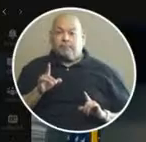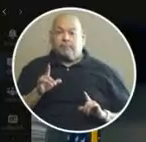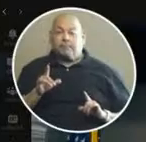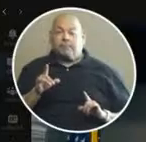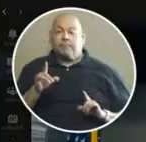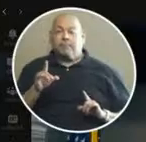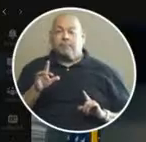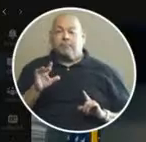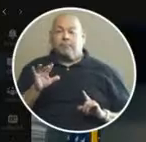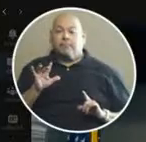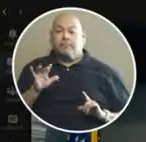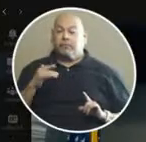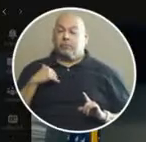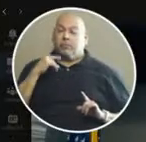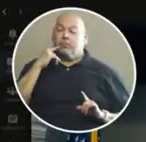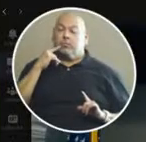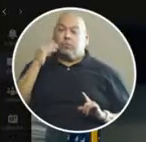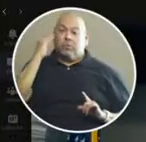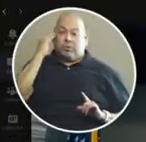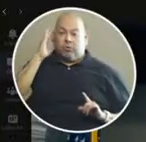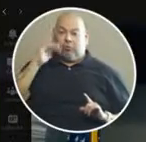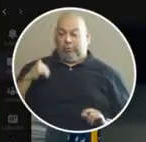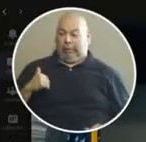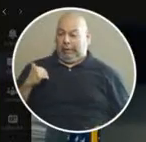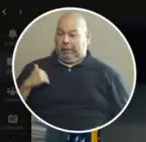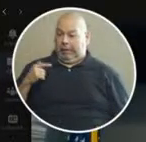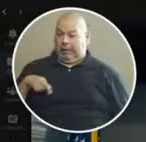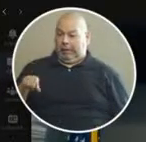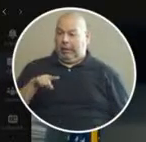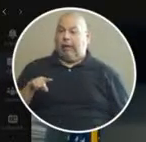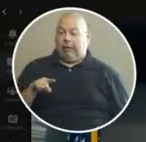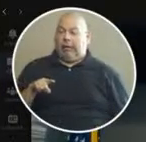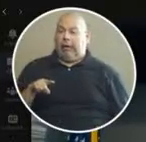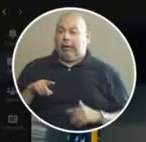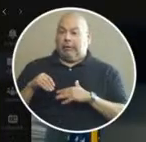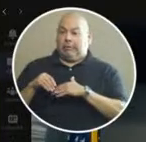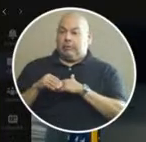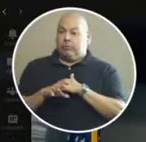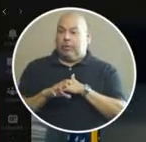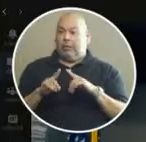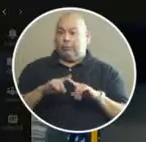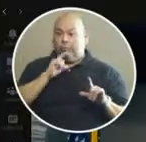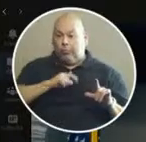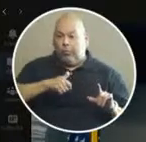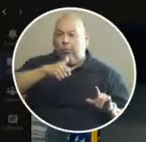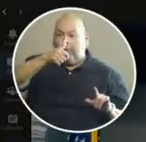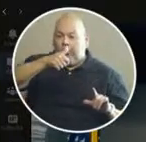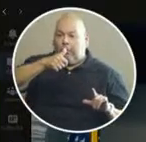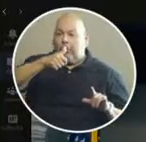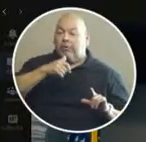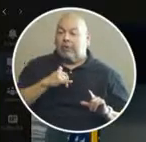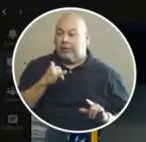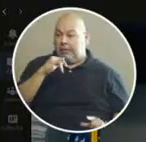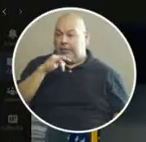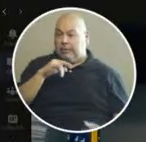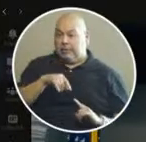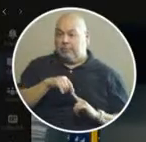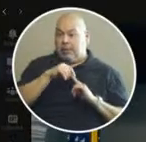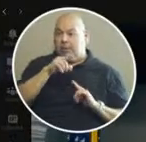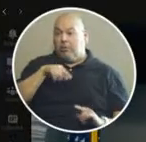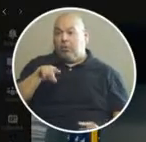surfaces. We know that the young people are the ones who's bringing the virus to all their loved ones, especially those that